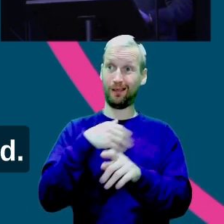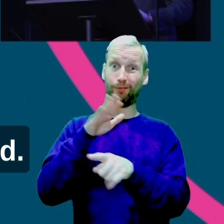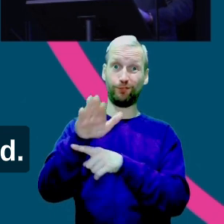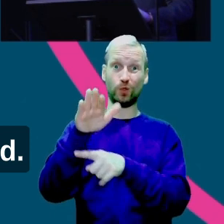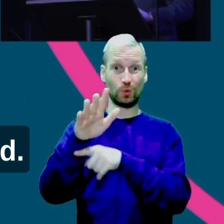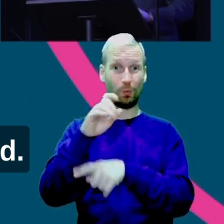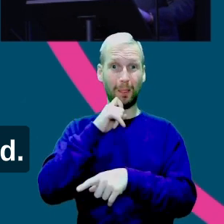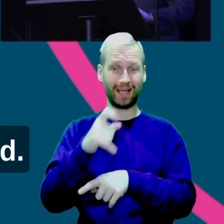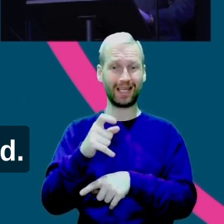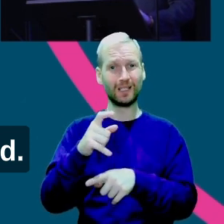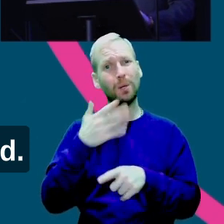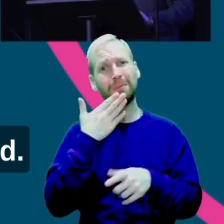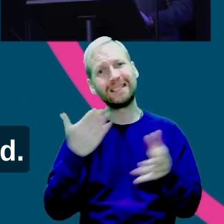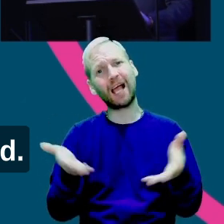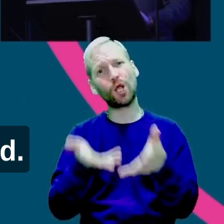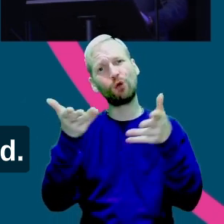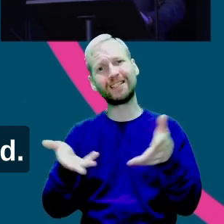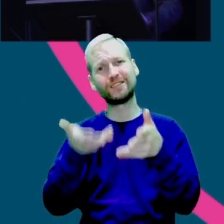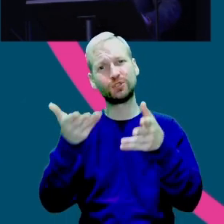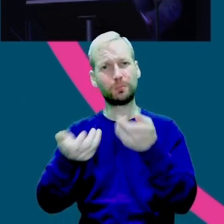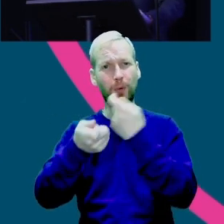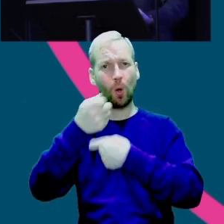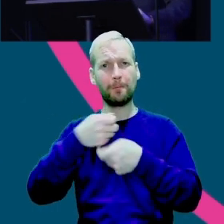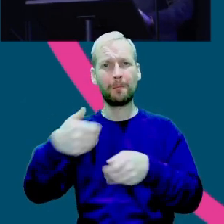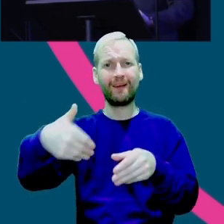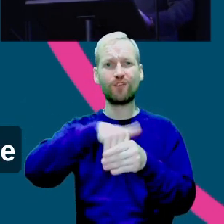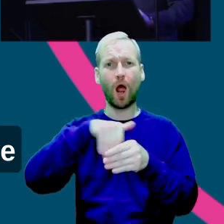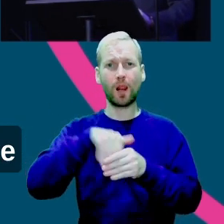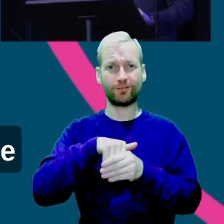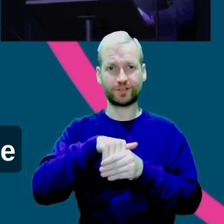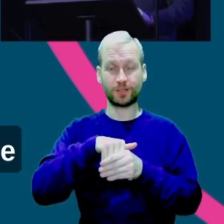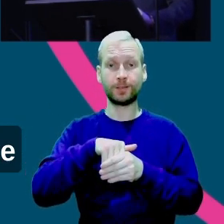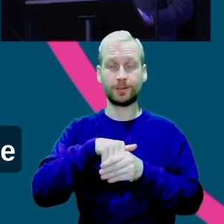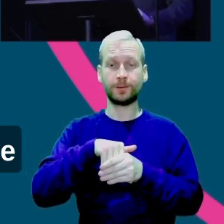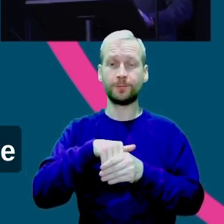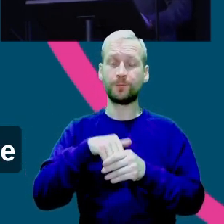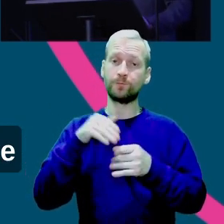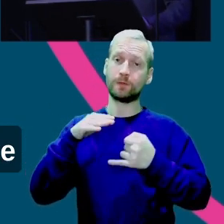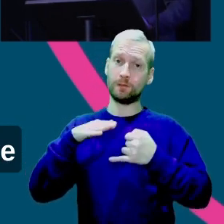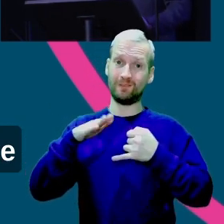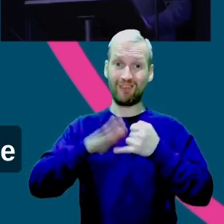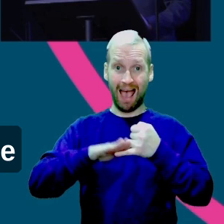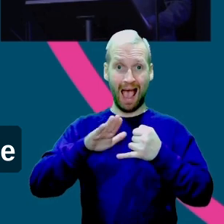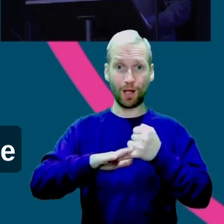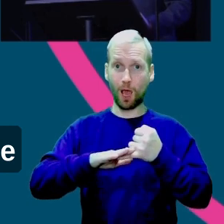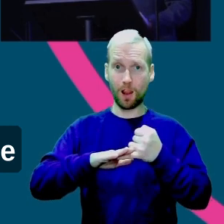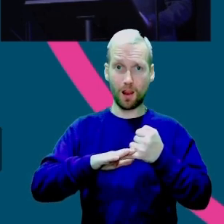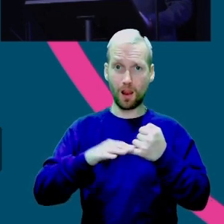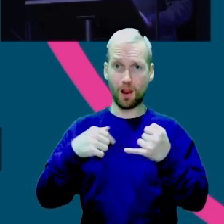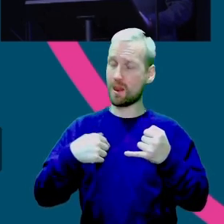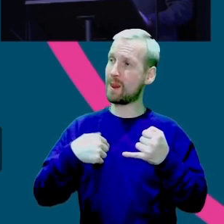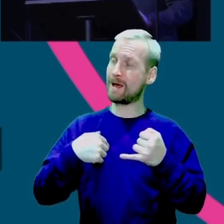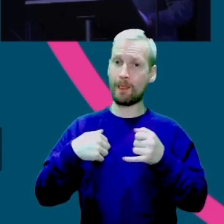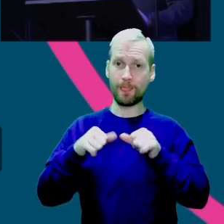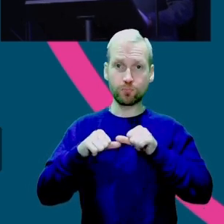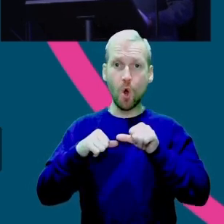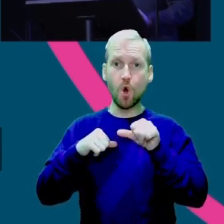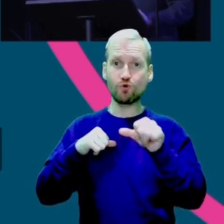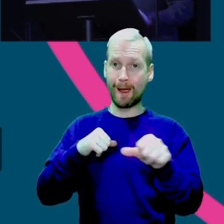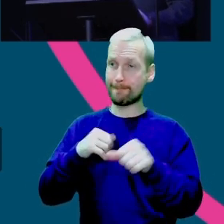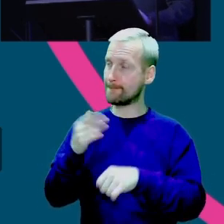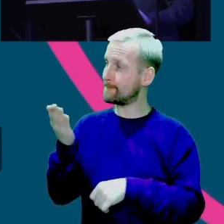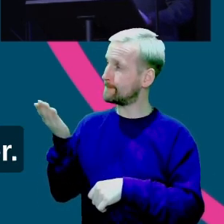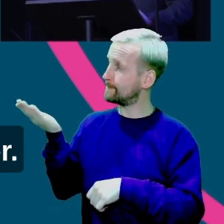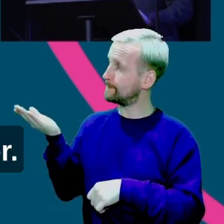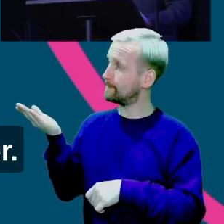patients. So I really do encourage everyone to get involved. Just finally from me then on this, the programme timeline here on the next slide